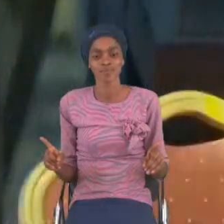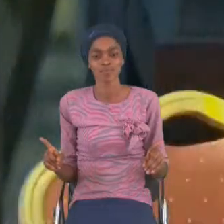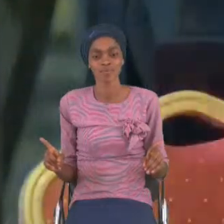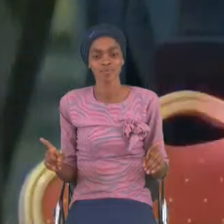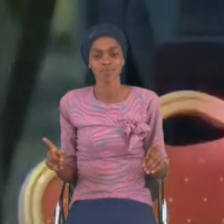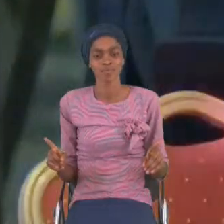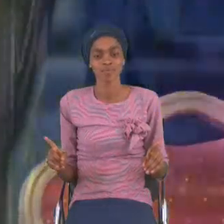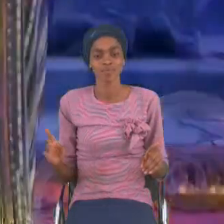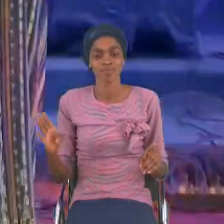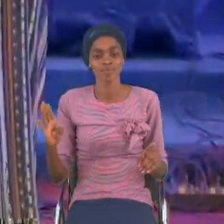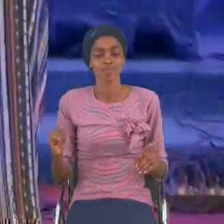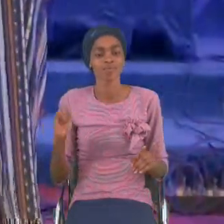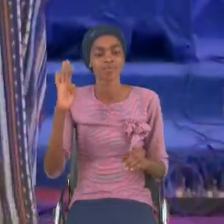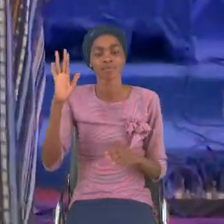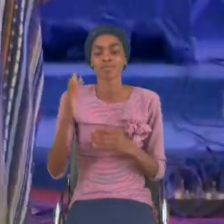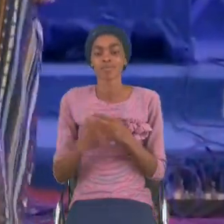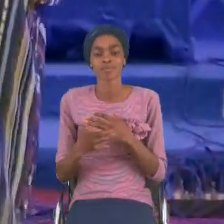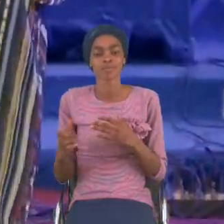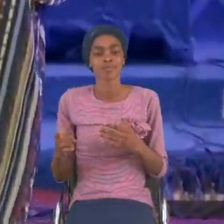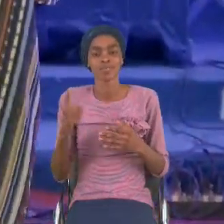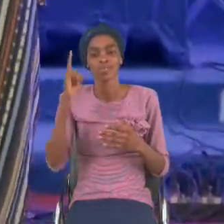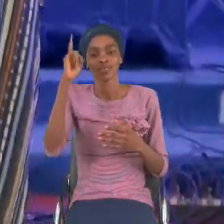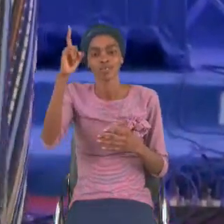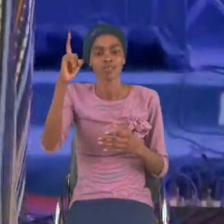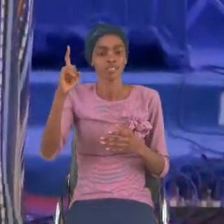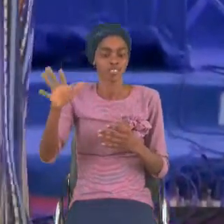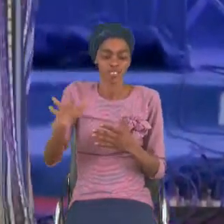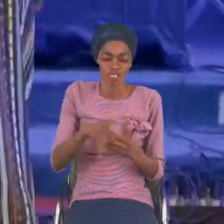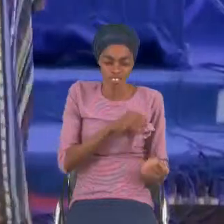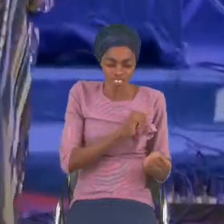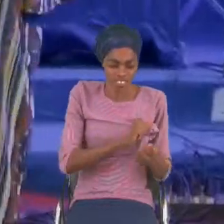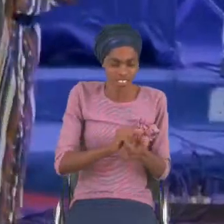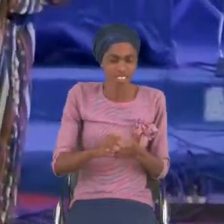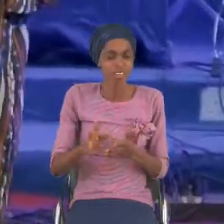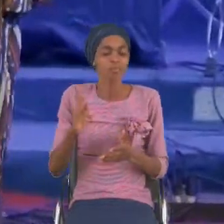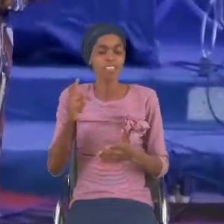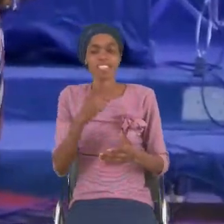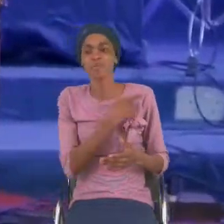By your blood you crushed